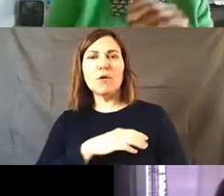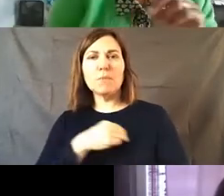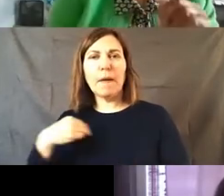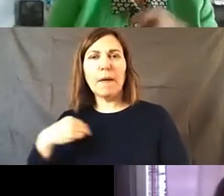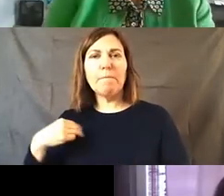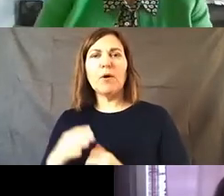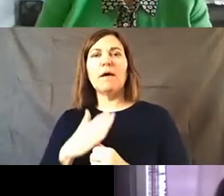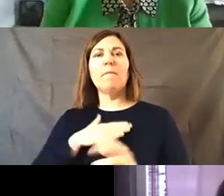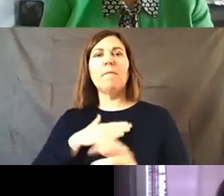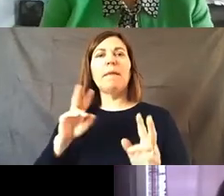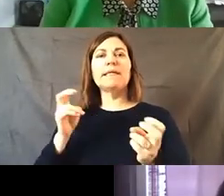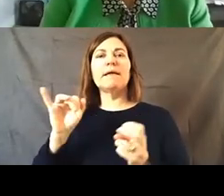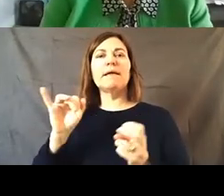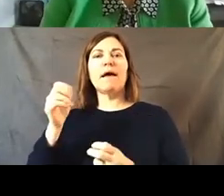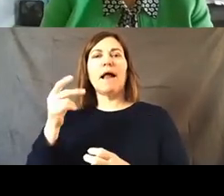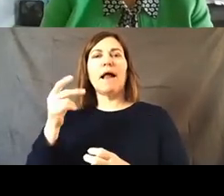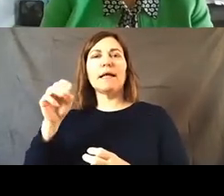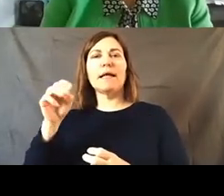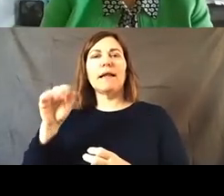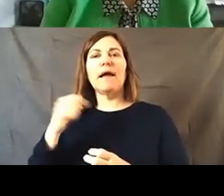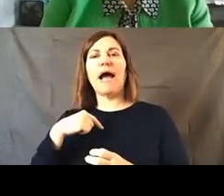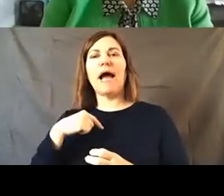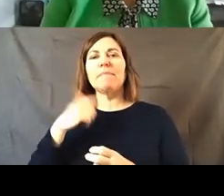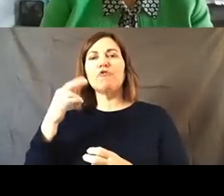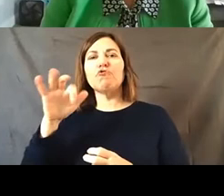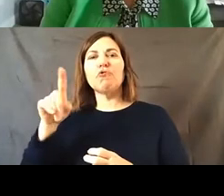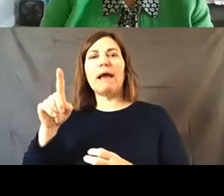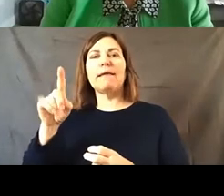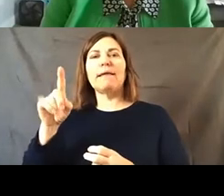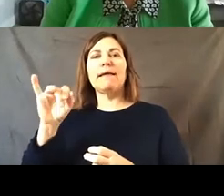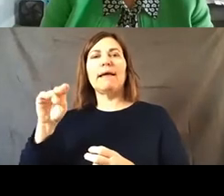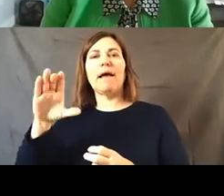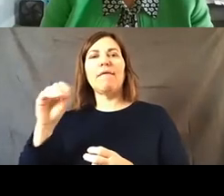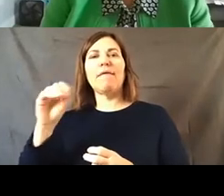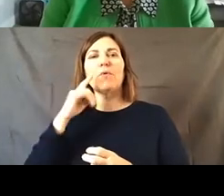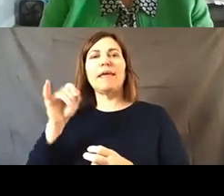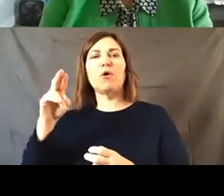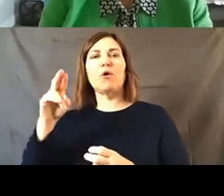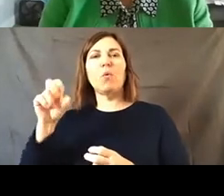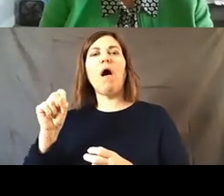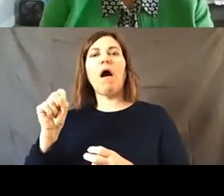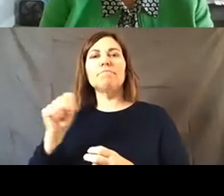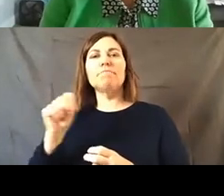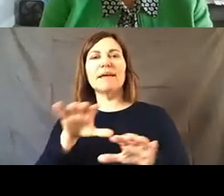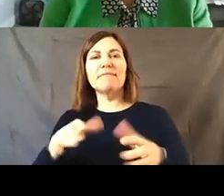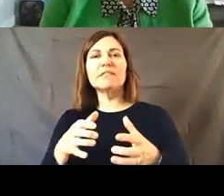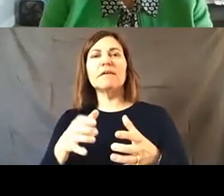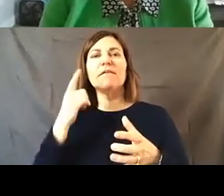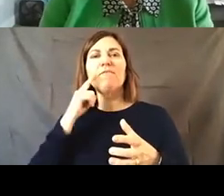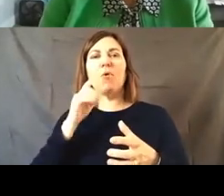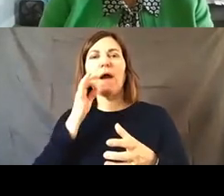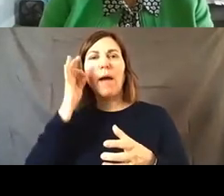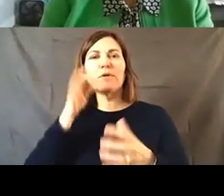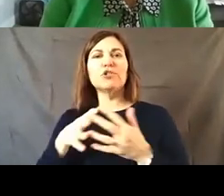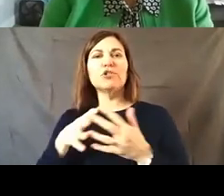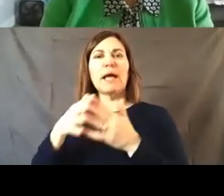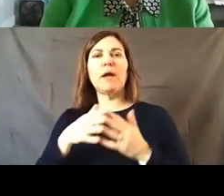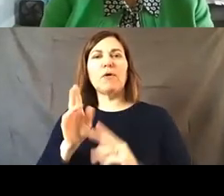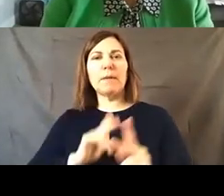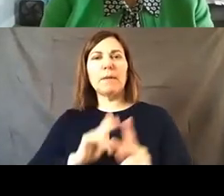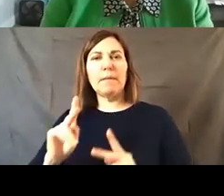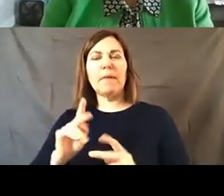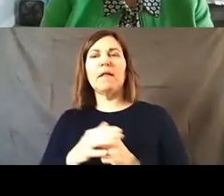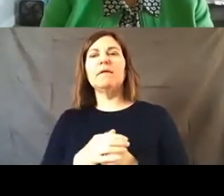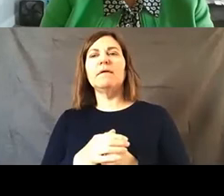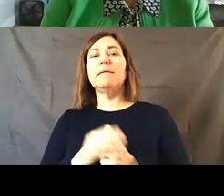Ikahana Haumakina. I am the Grand Inca of the Iroquois Confederacy of Aborigine American People. It is